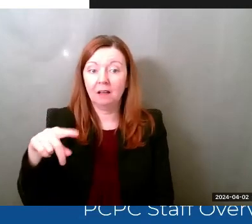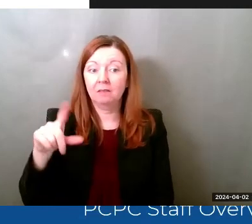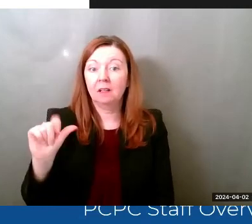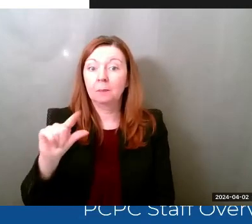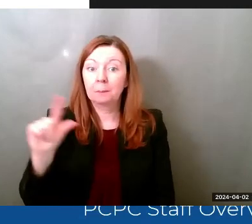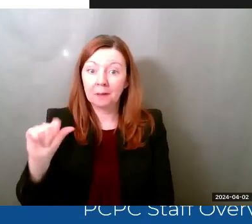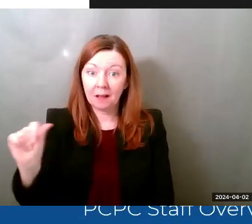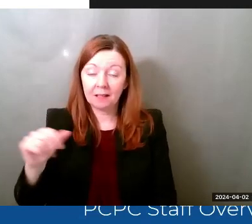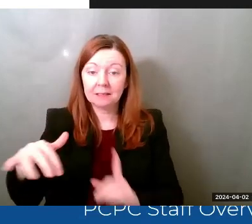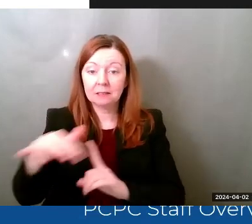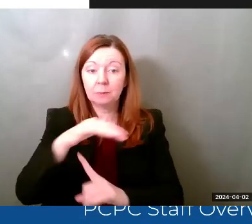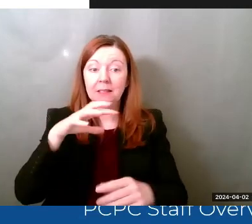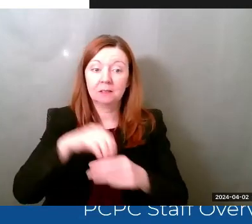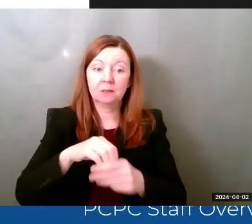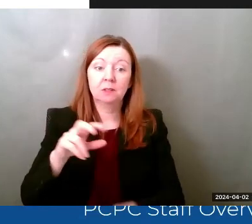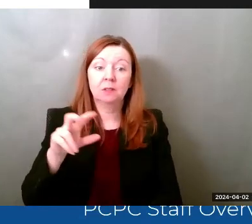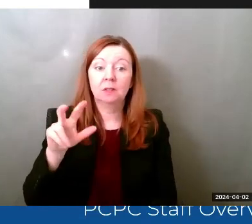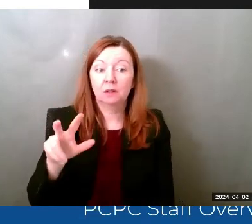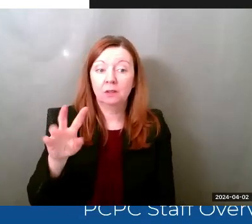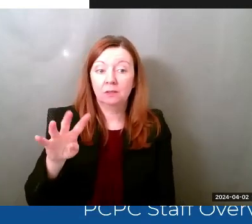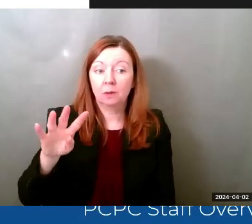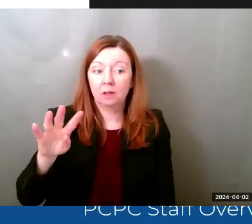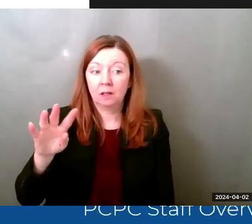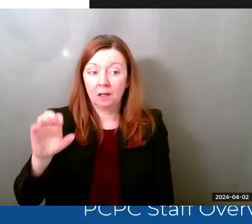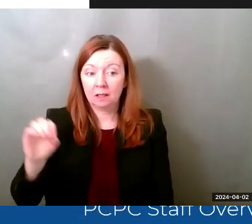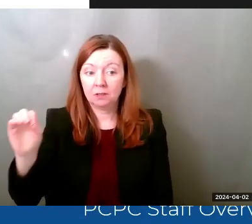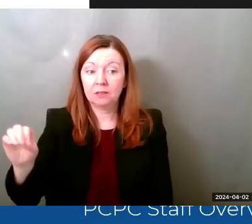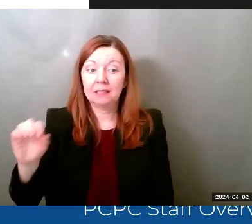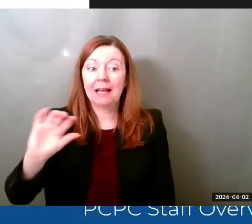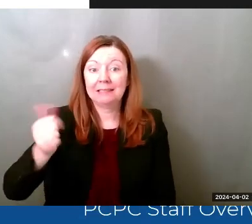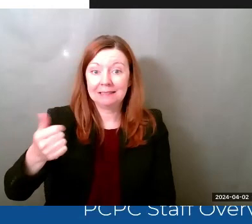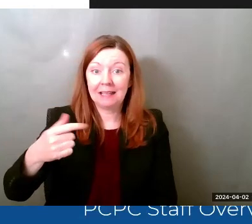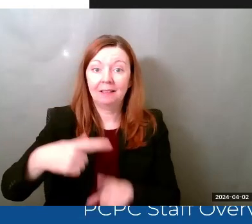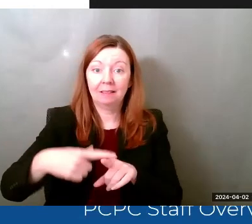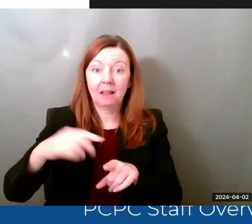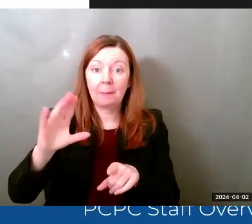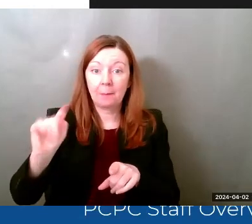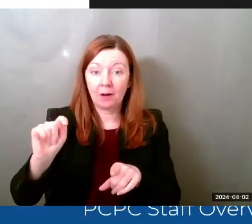includes 3,400 square feet at 10th and Market,